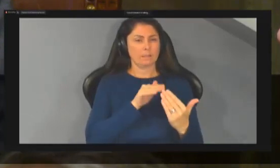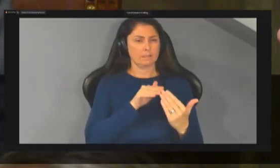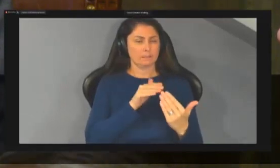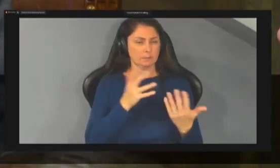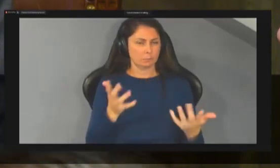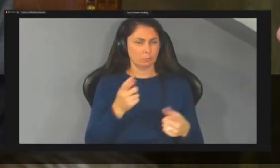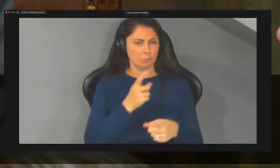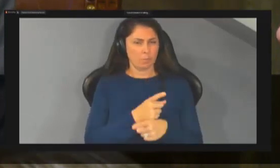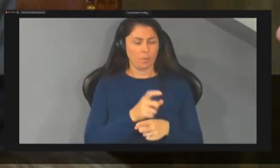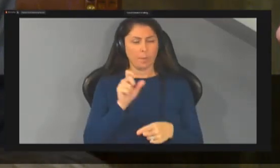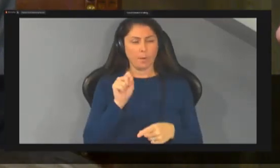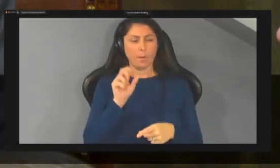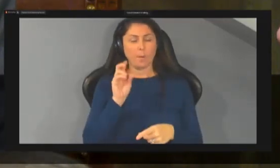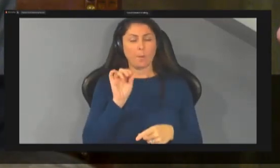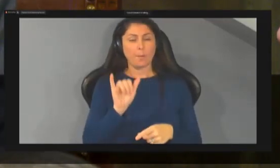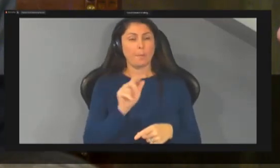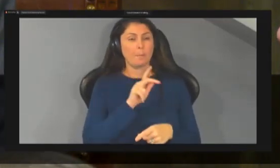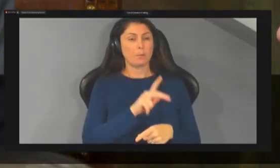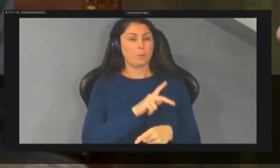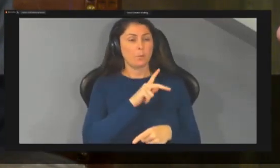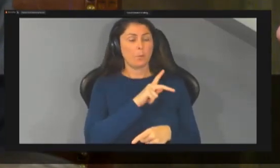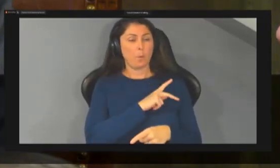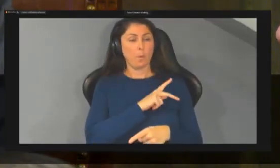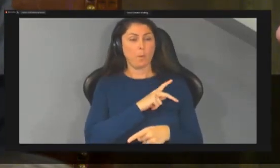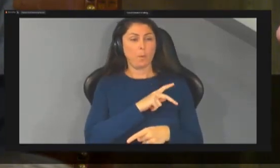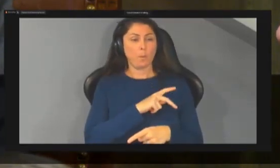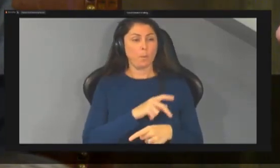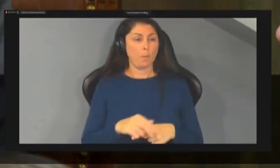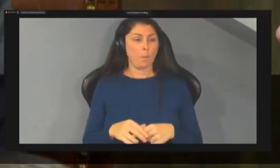So this, you know, personal. So,